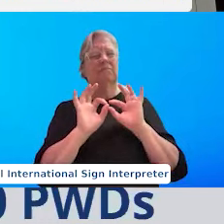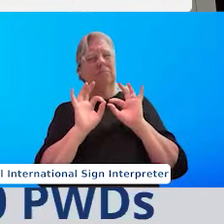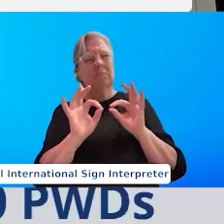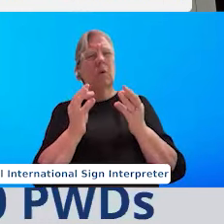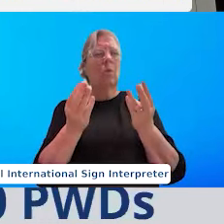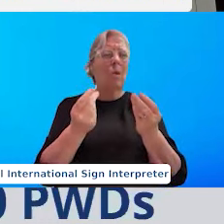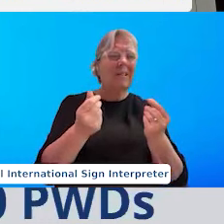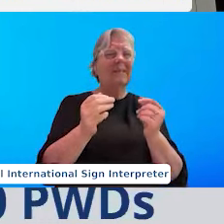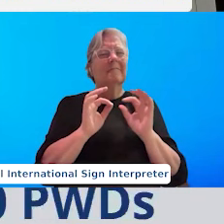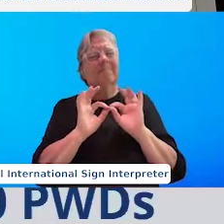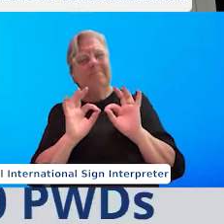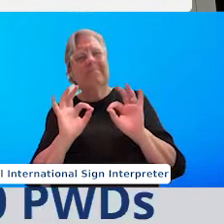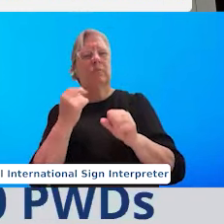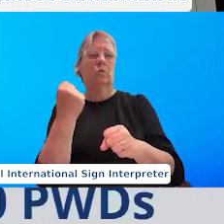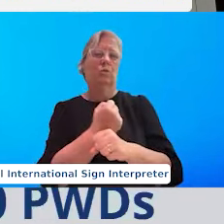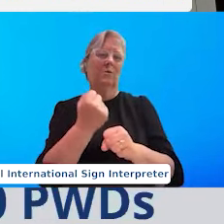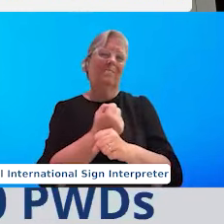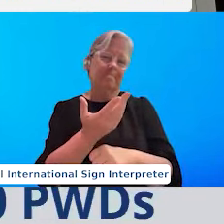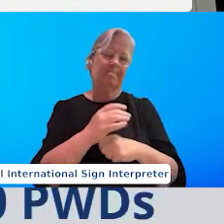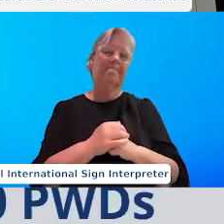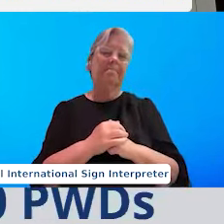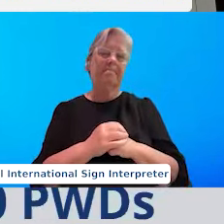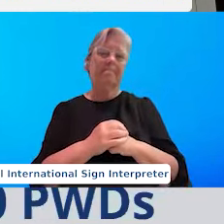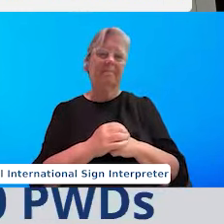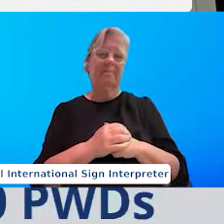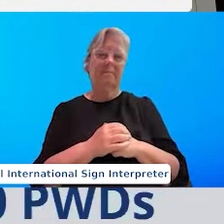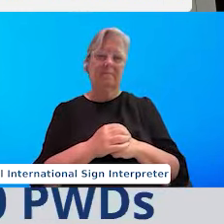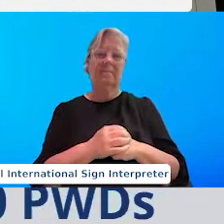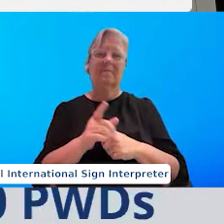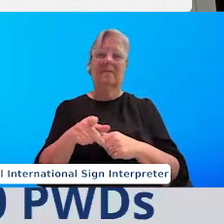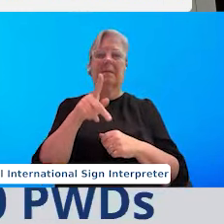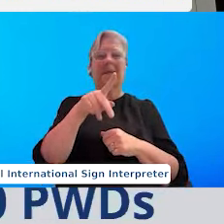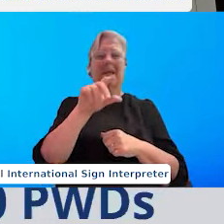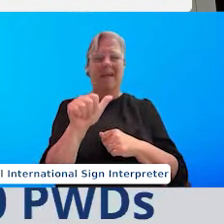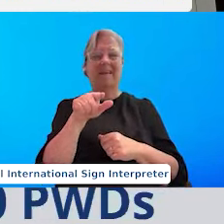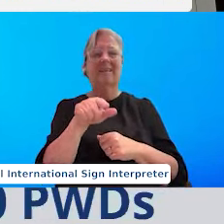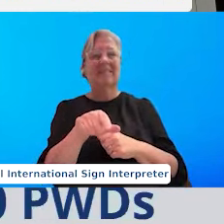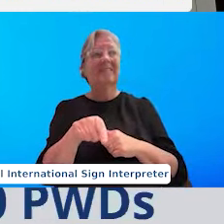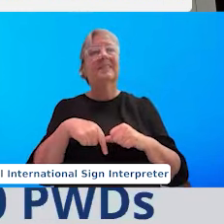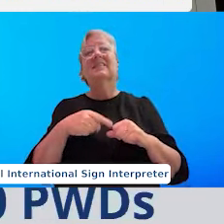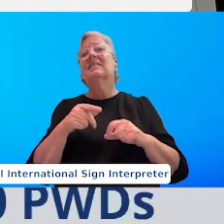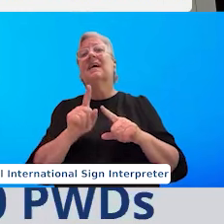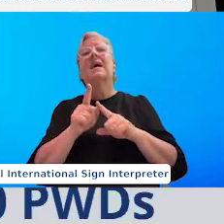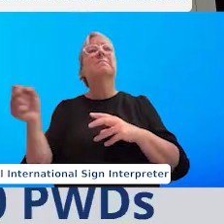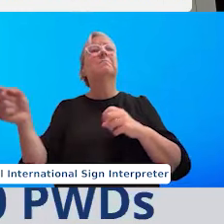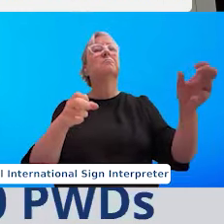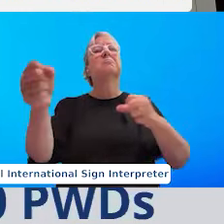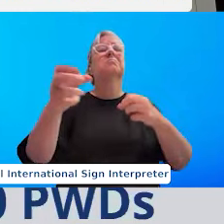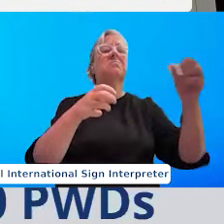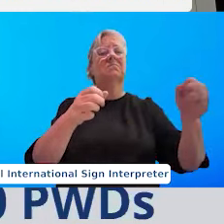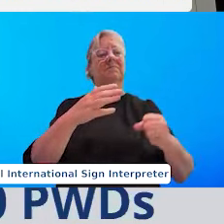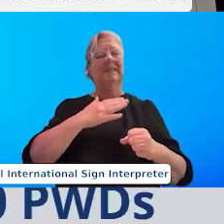institutions just to train. We have a national curriculum, like to train these PA, so we can keep them